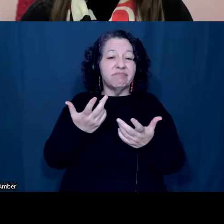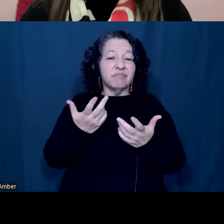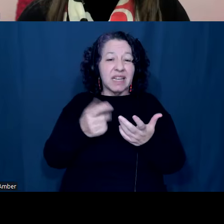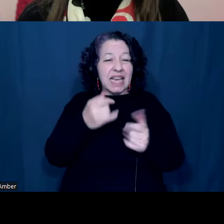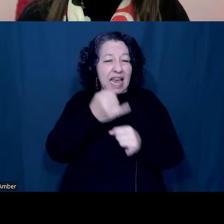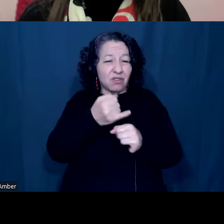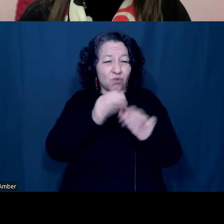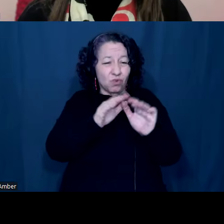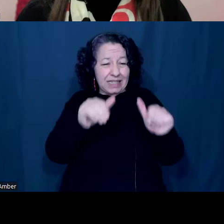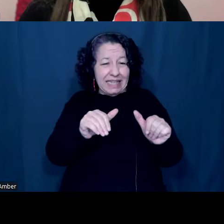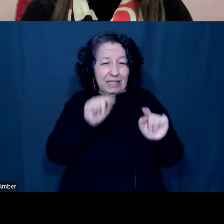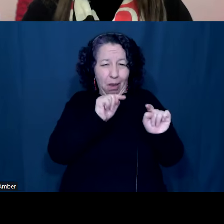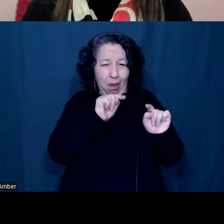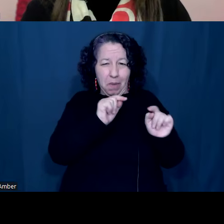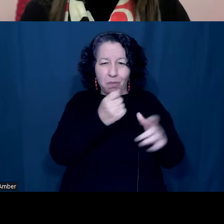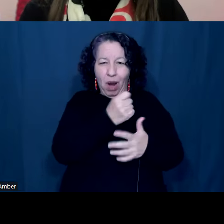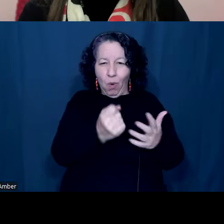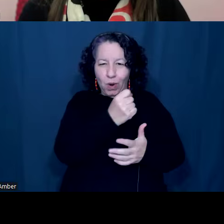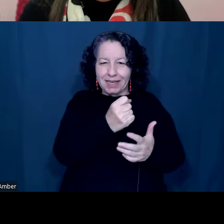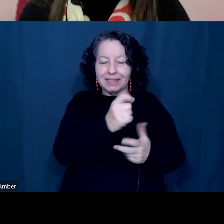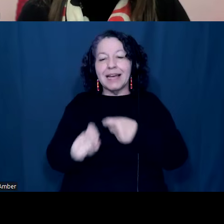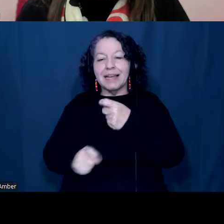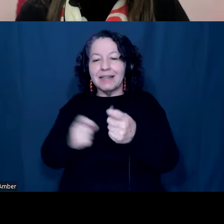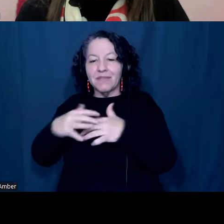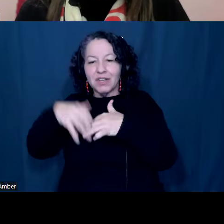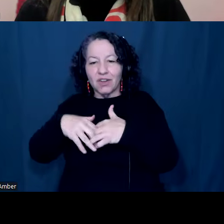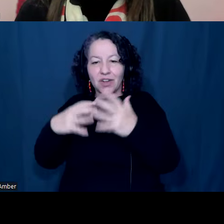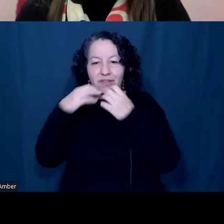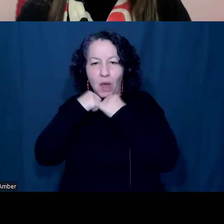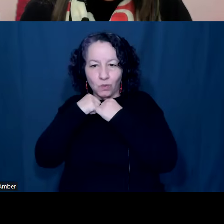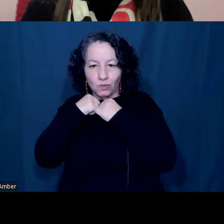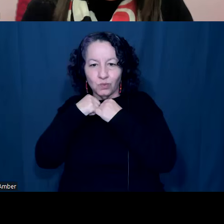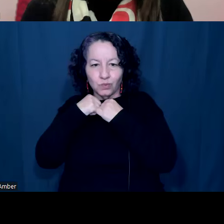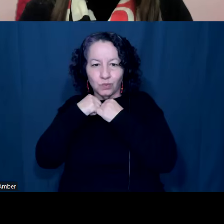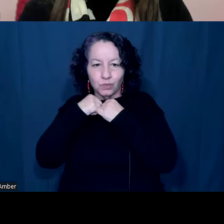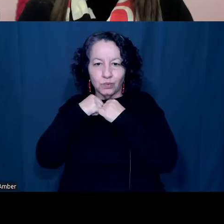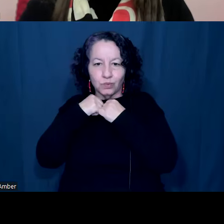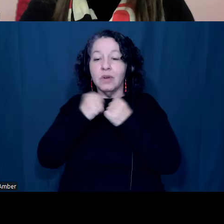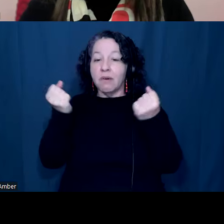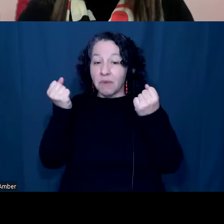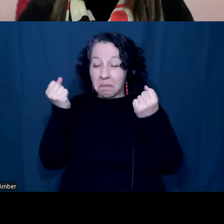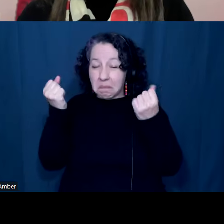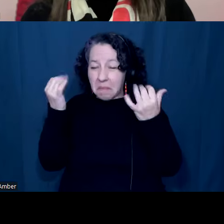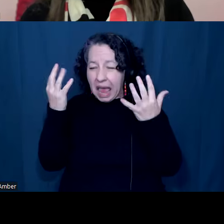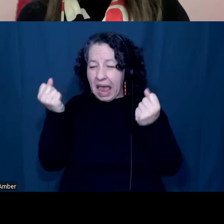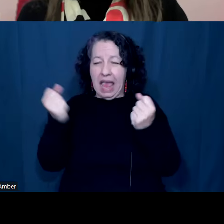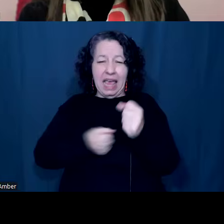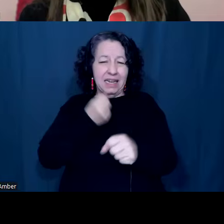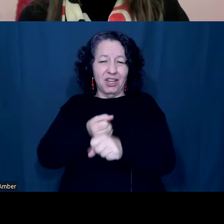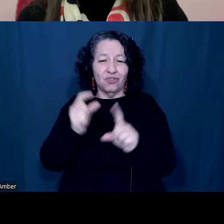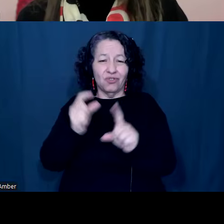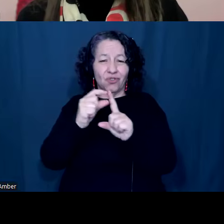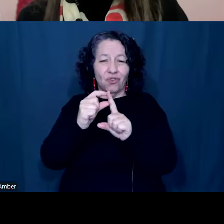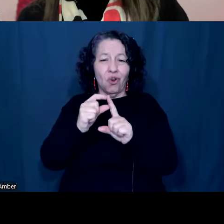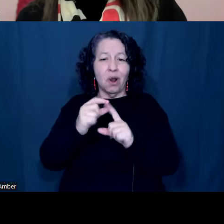institutional priorities rather than Indigenous values. For many decades, the term human remains